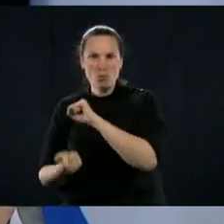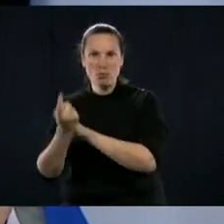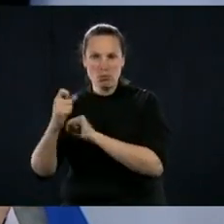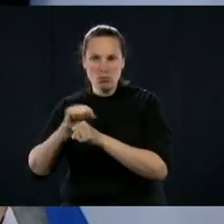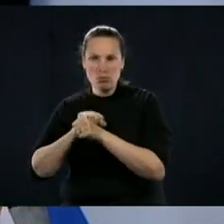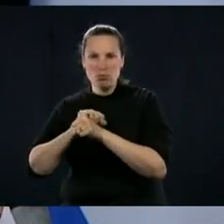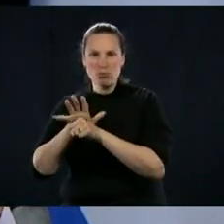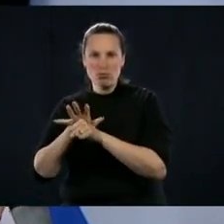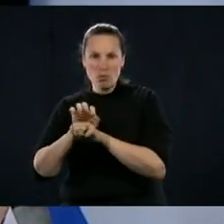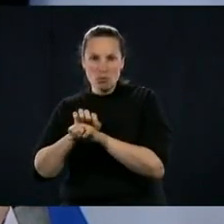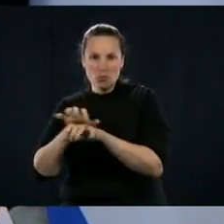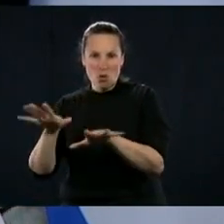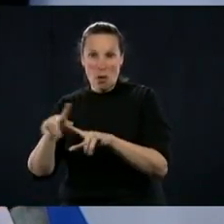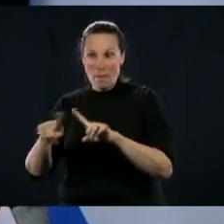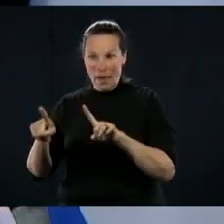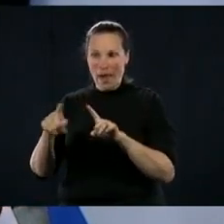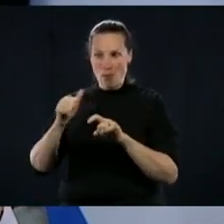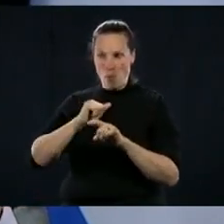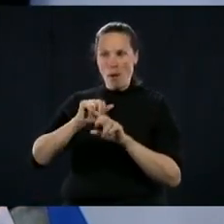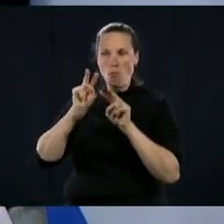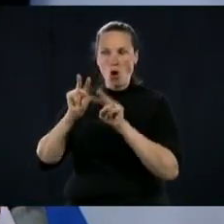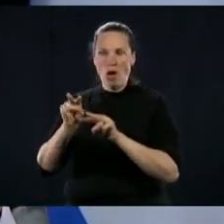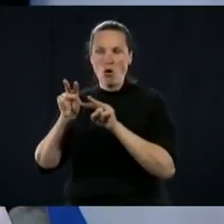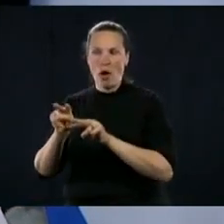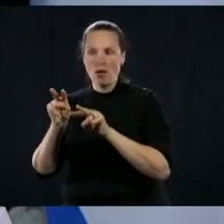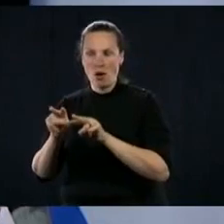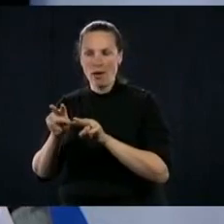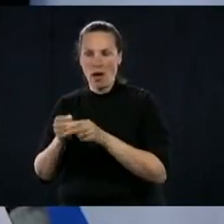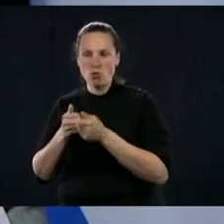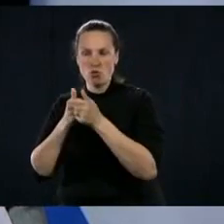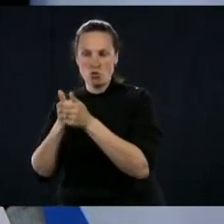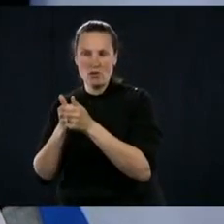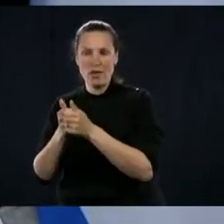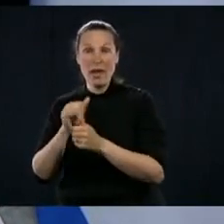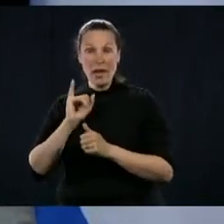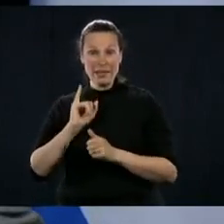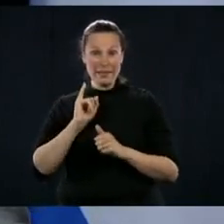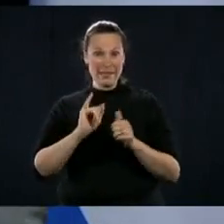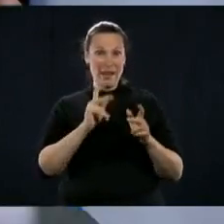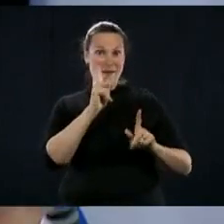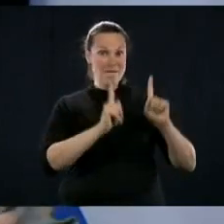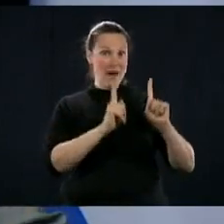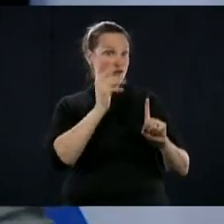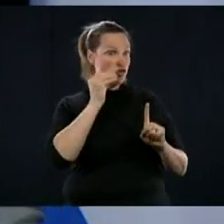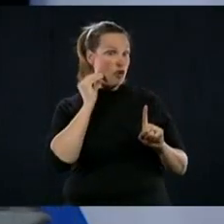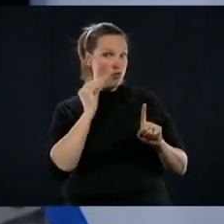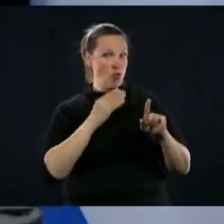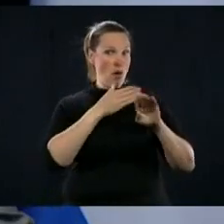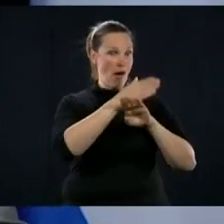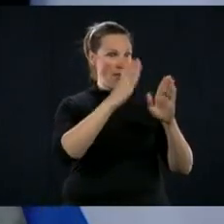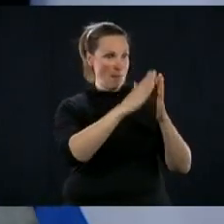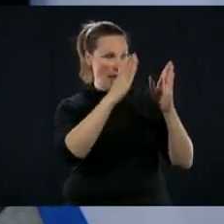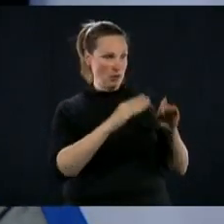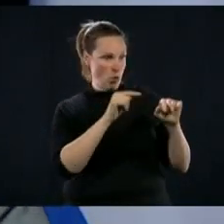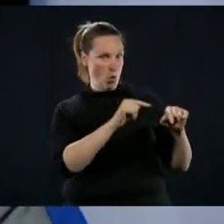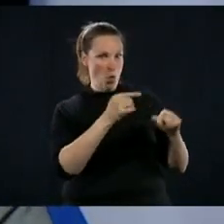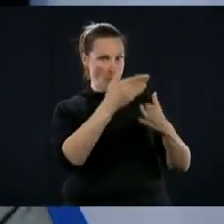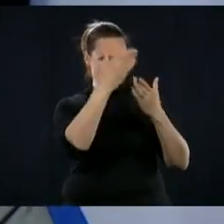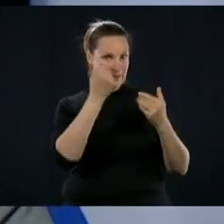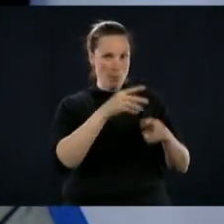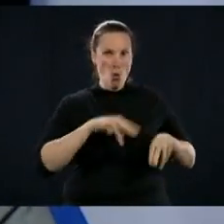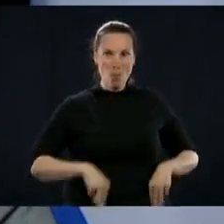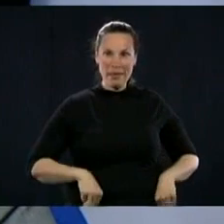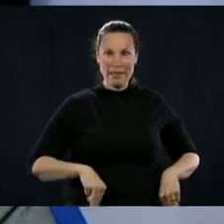businesses, we want to be able to control it there. But if the person having, a COVID party with them, like they do for chickenpox, if they catch it, then